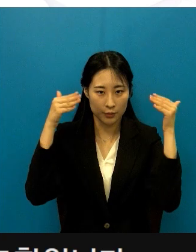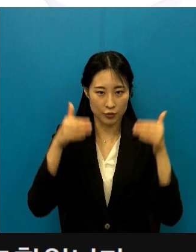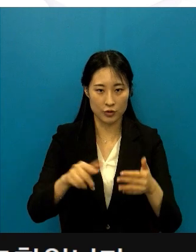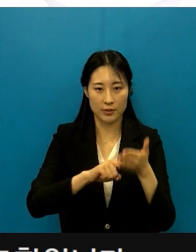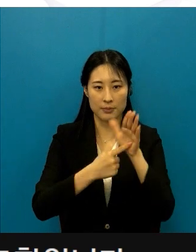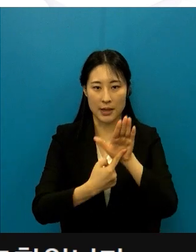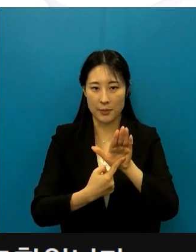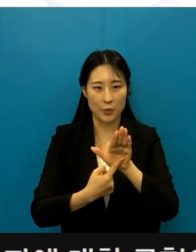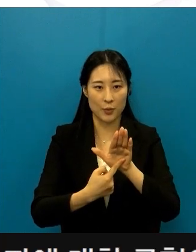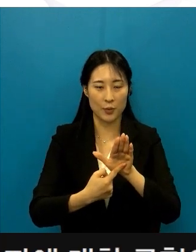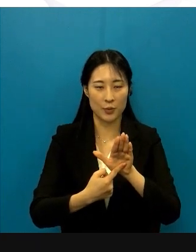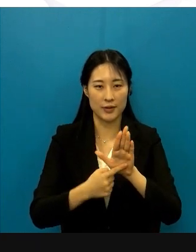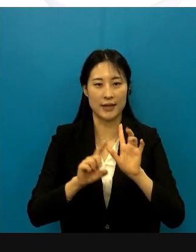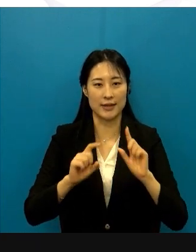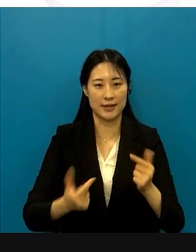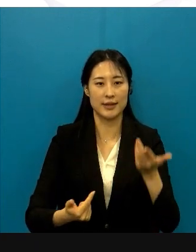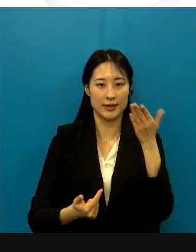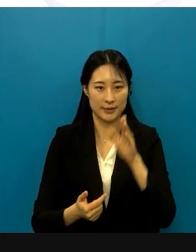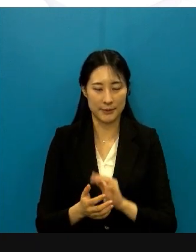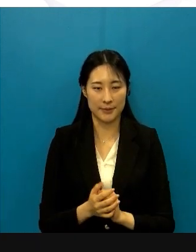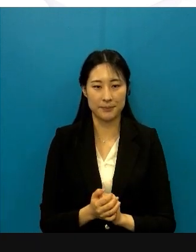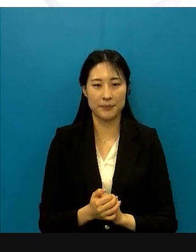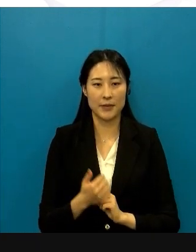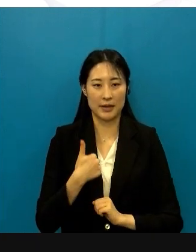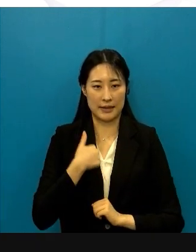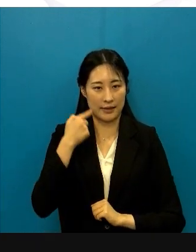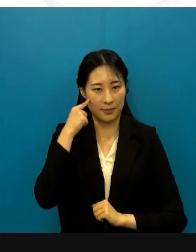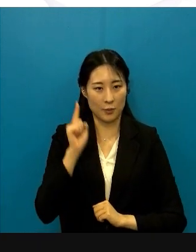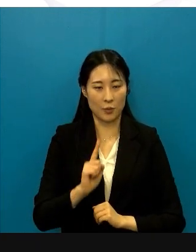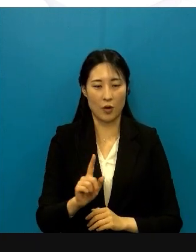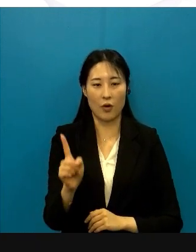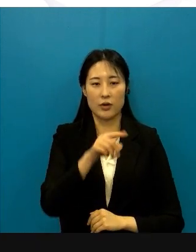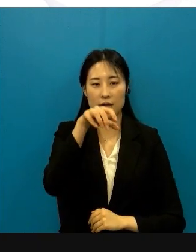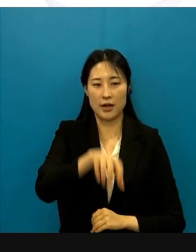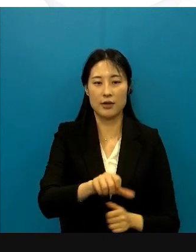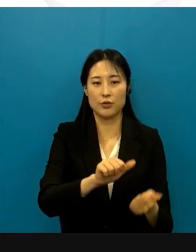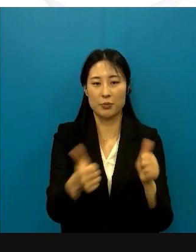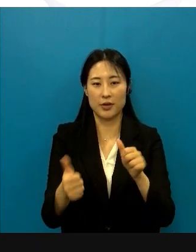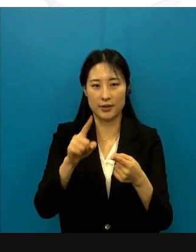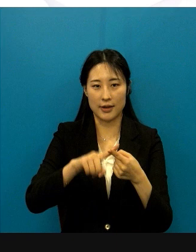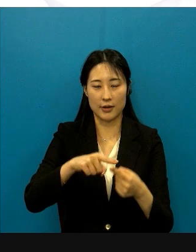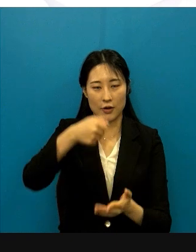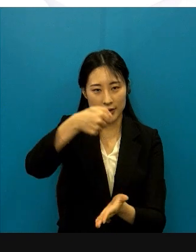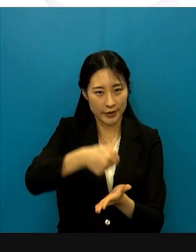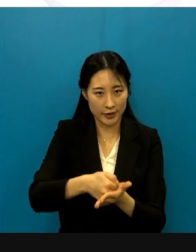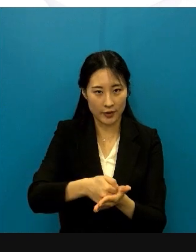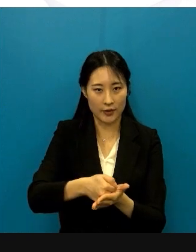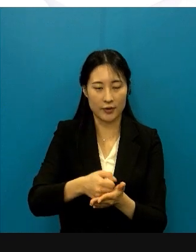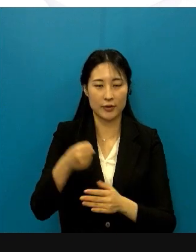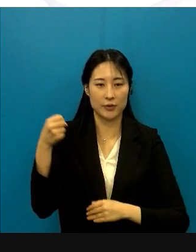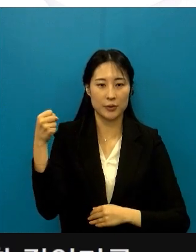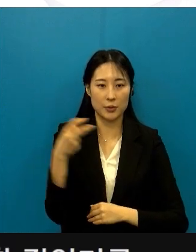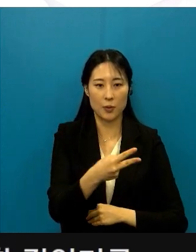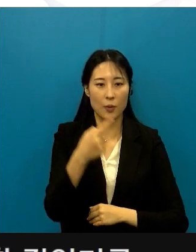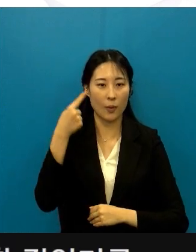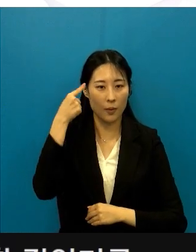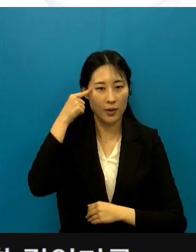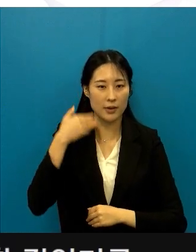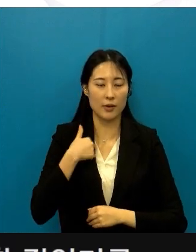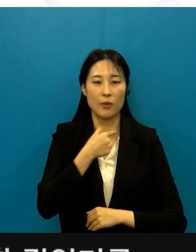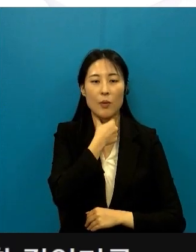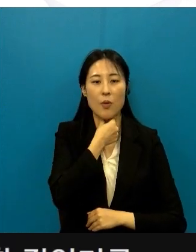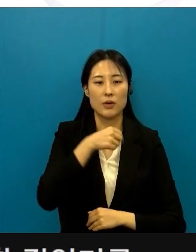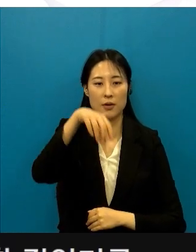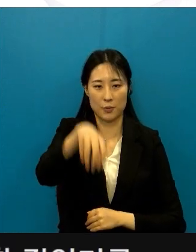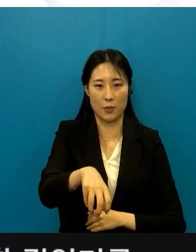many people don't die where they wish to die. And important for that is to talk